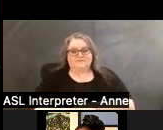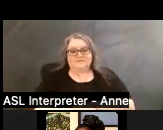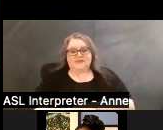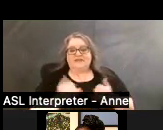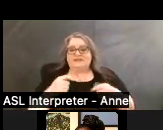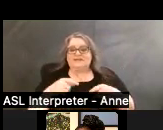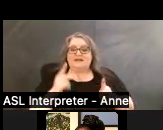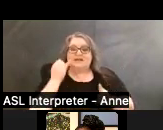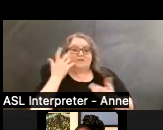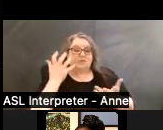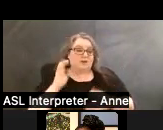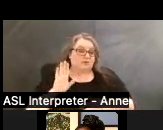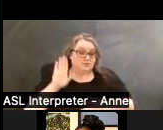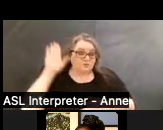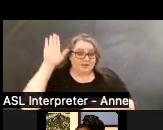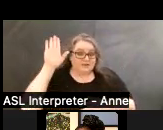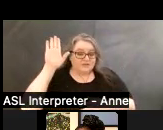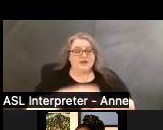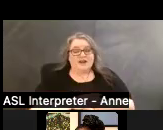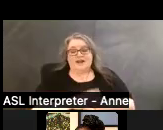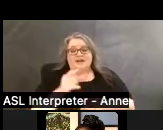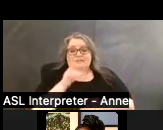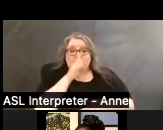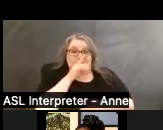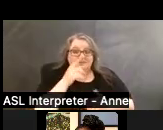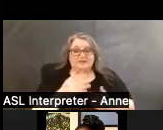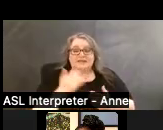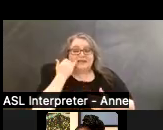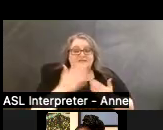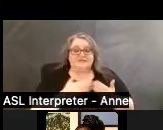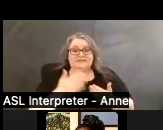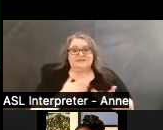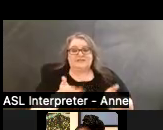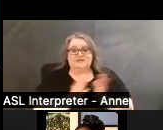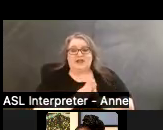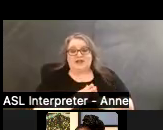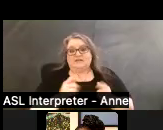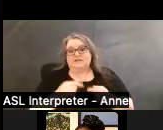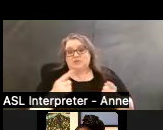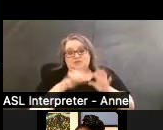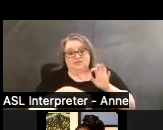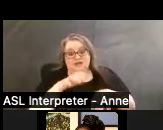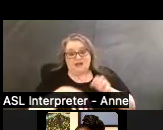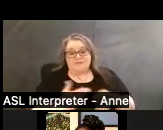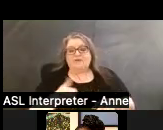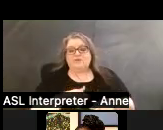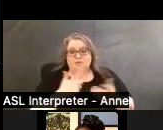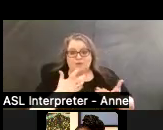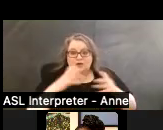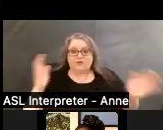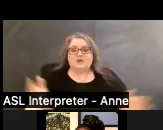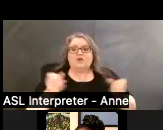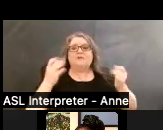like to raise your hand and unmute yourself, if it's easier to ask the question as opposed to typing it out. We want to encourage